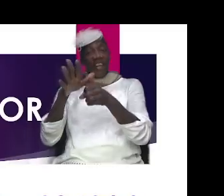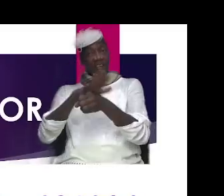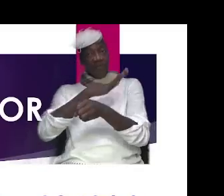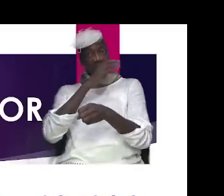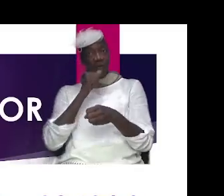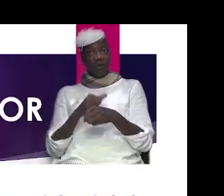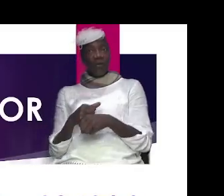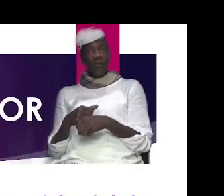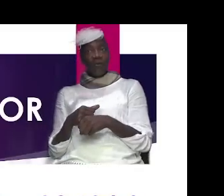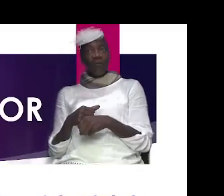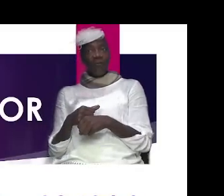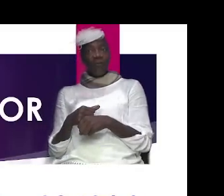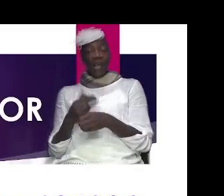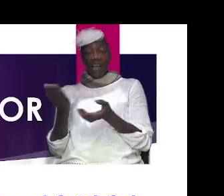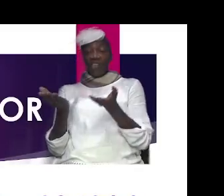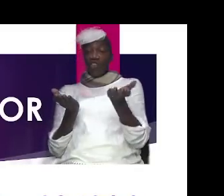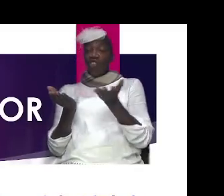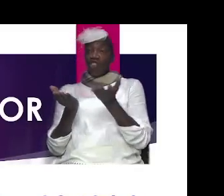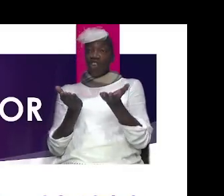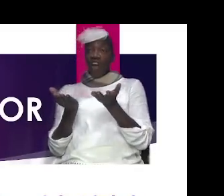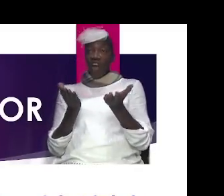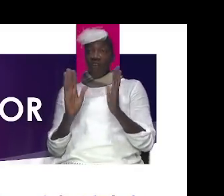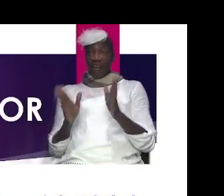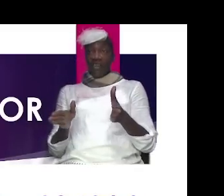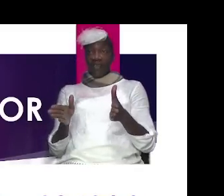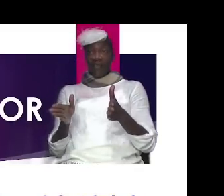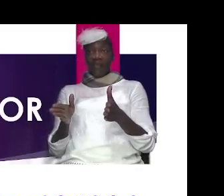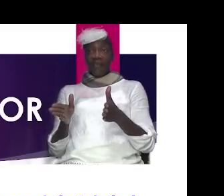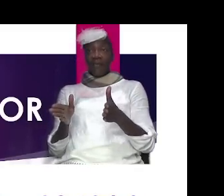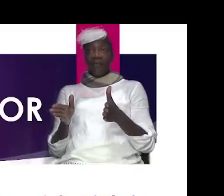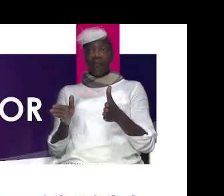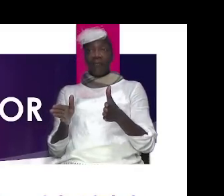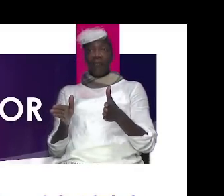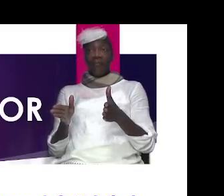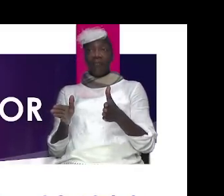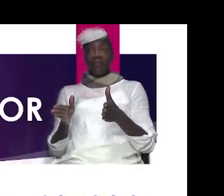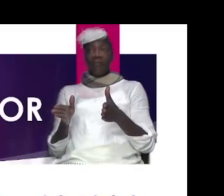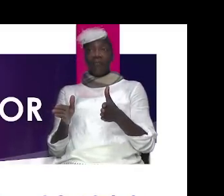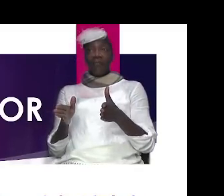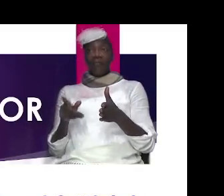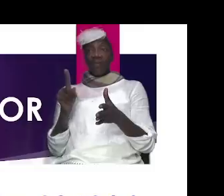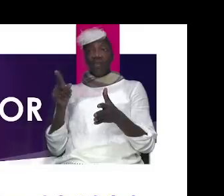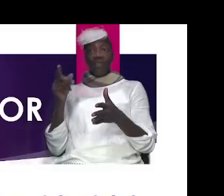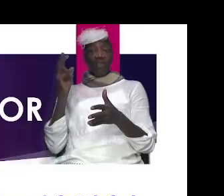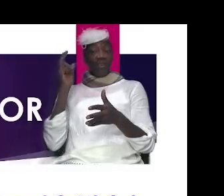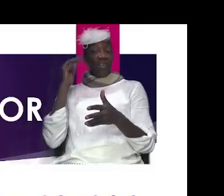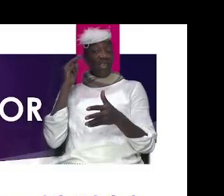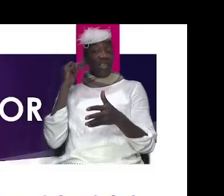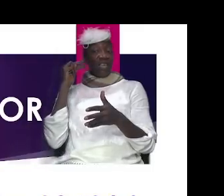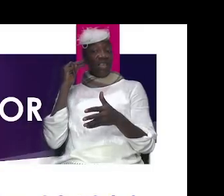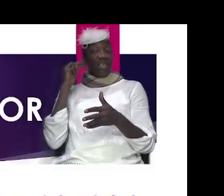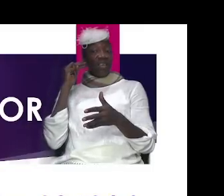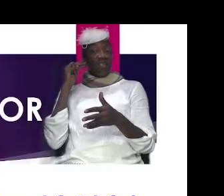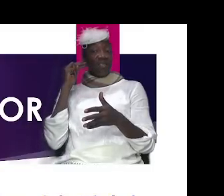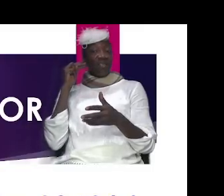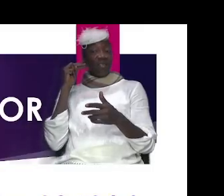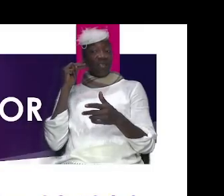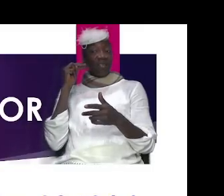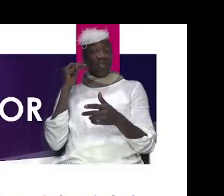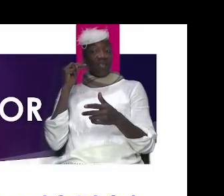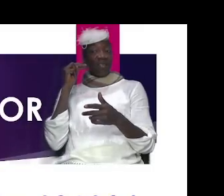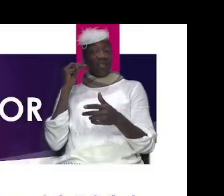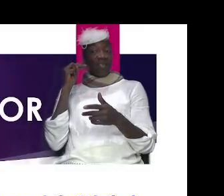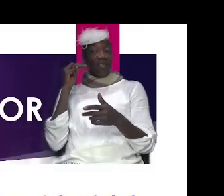thou good and faithful servant. You see, you will hear those terms, that